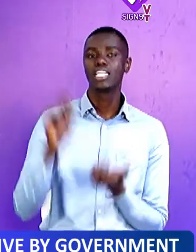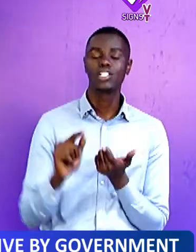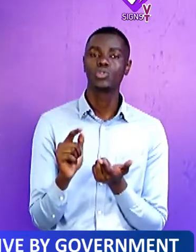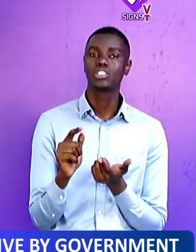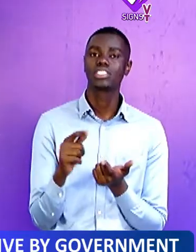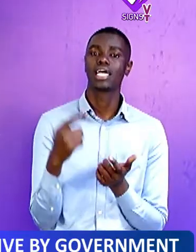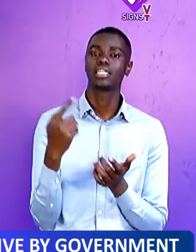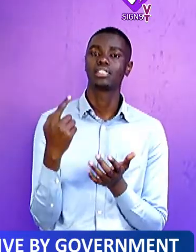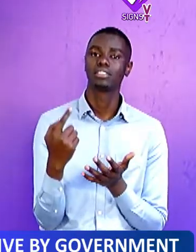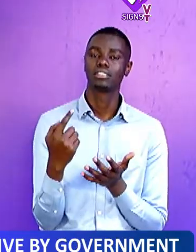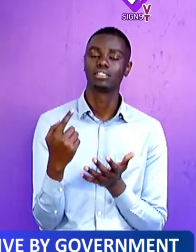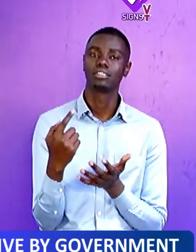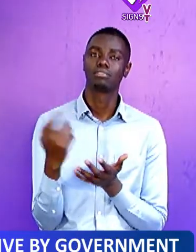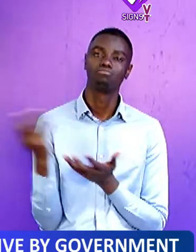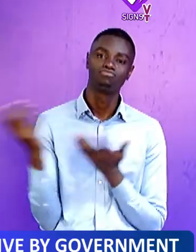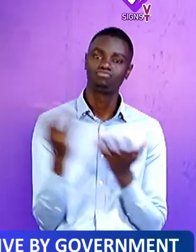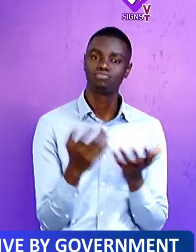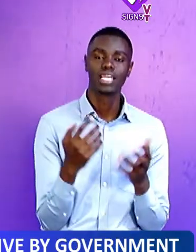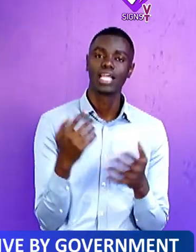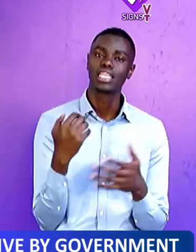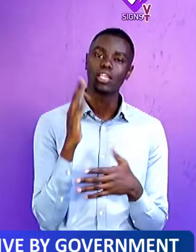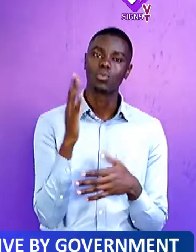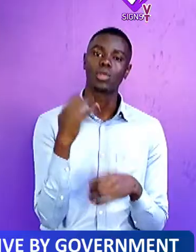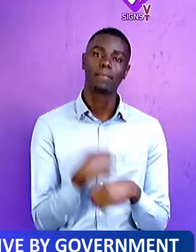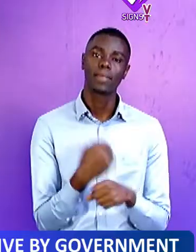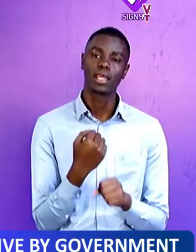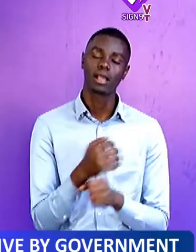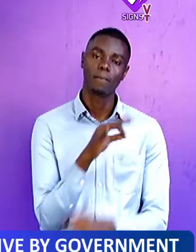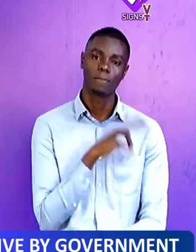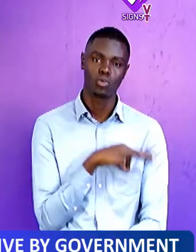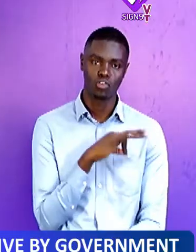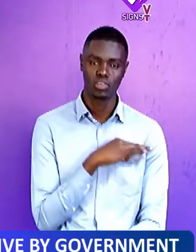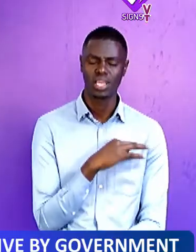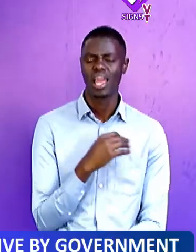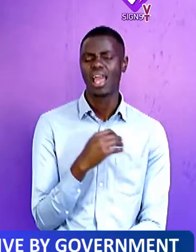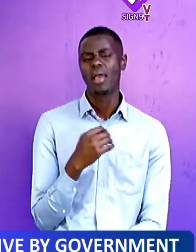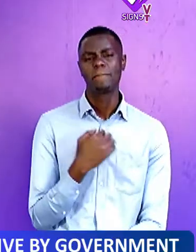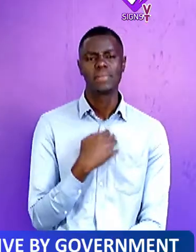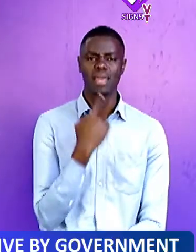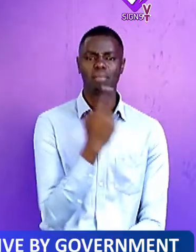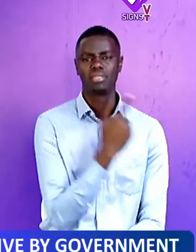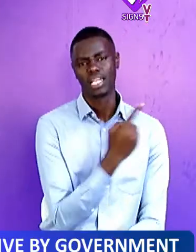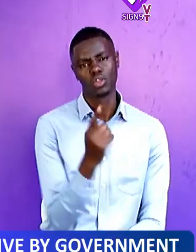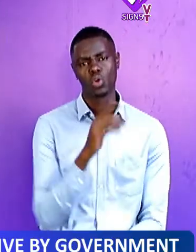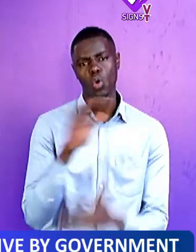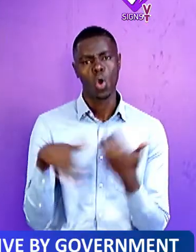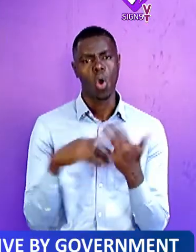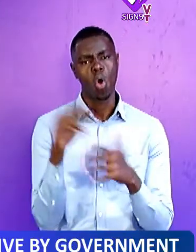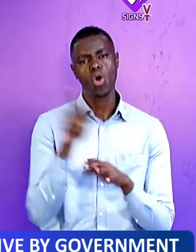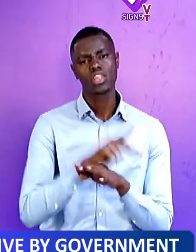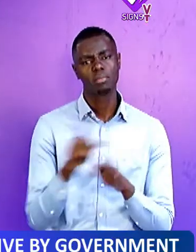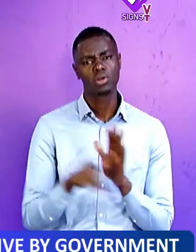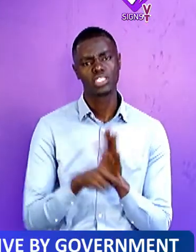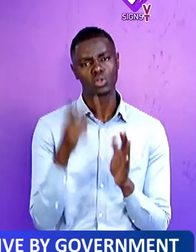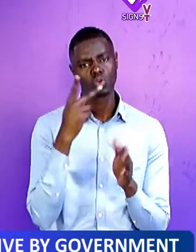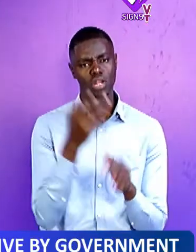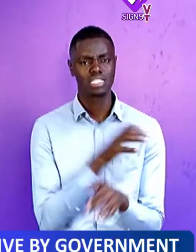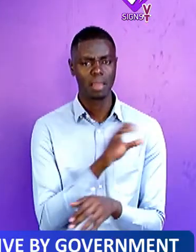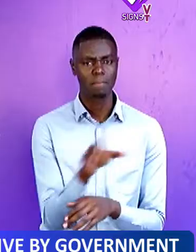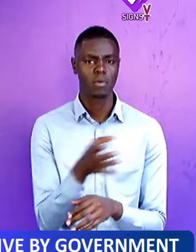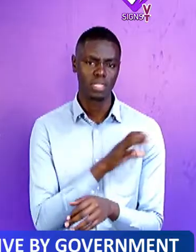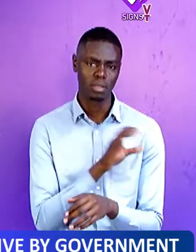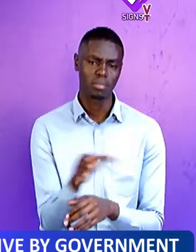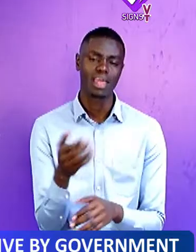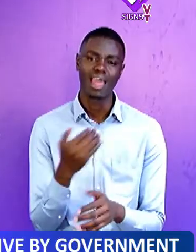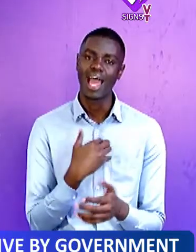money, and he's going to make profit from it. So mark my word, all those projects you see being empowerment, there's a way